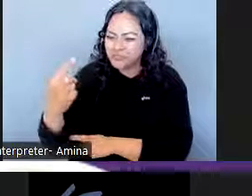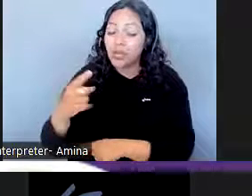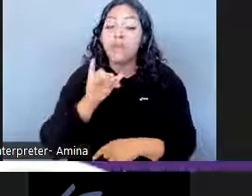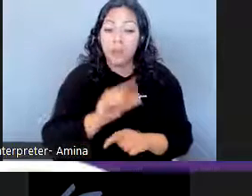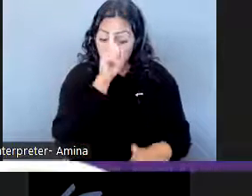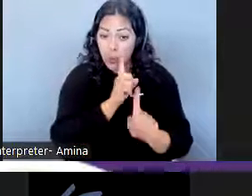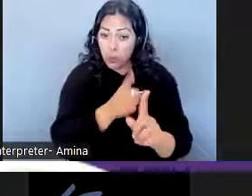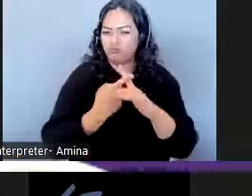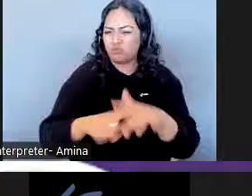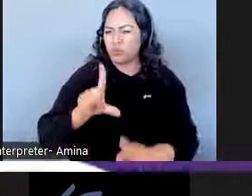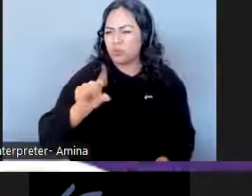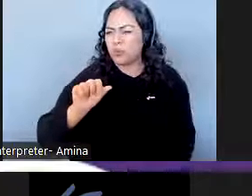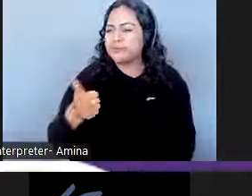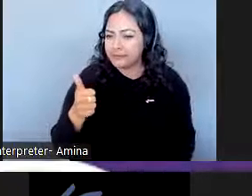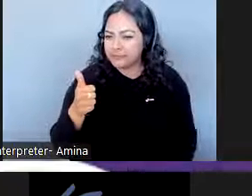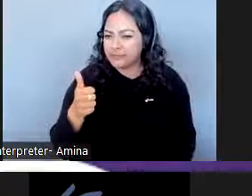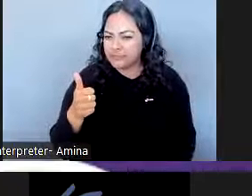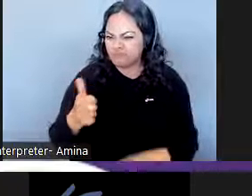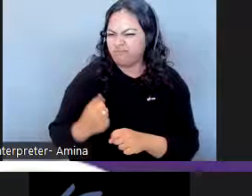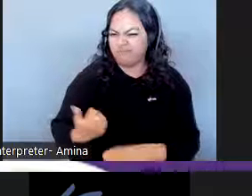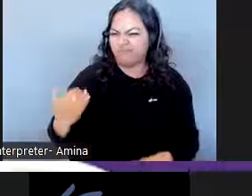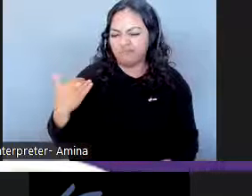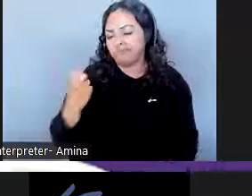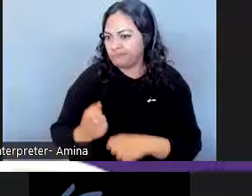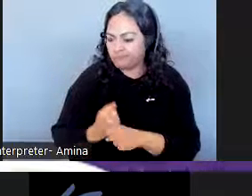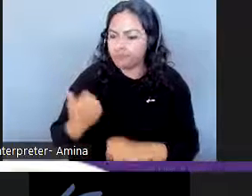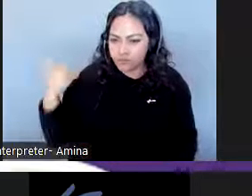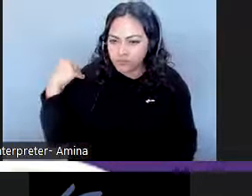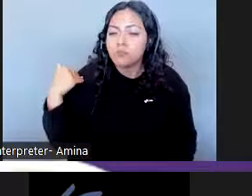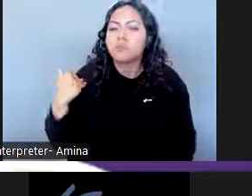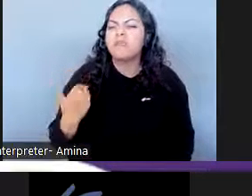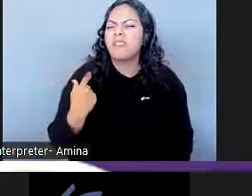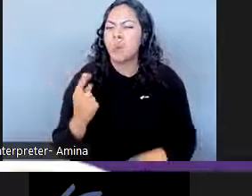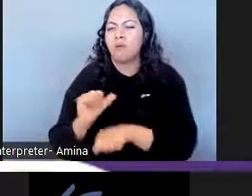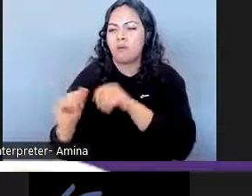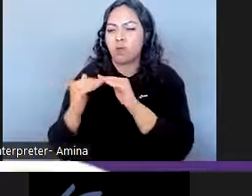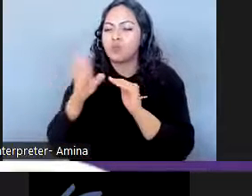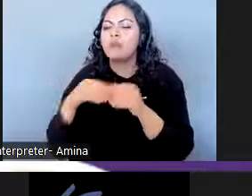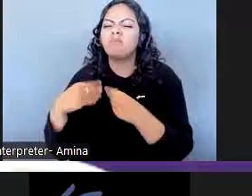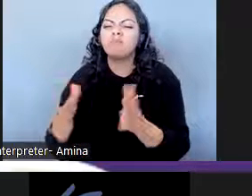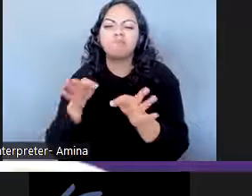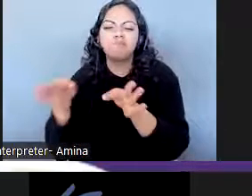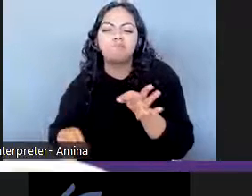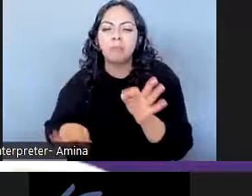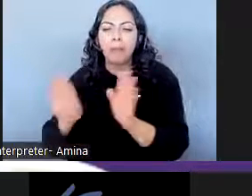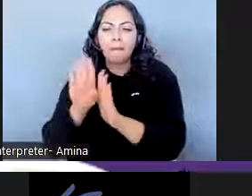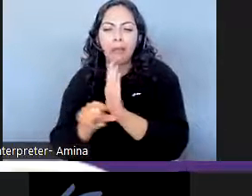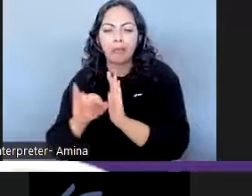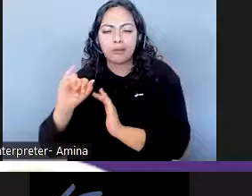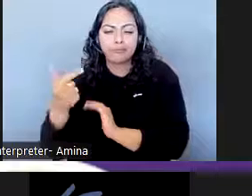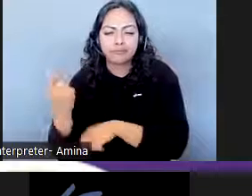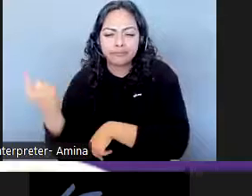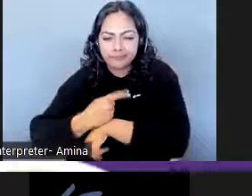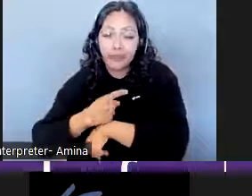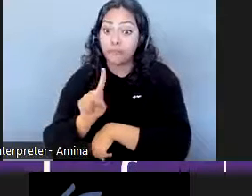colleague who's going to give us a little bit more background on the Intergenerational Day. But first I wanted to introduce our speakers that we